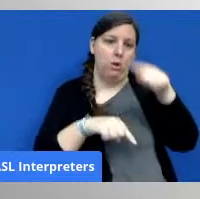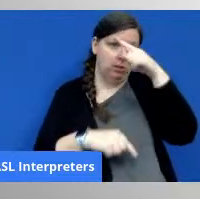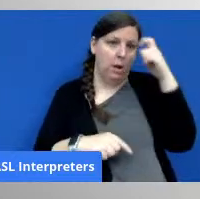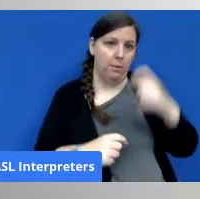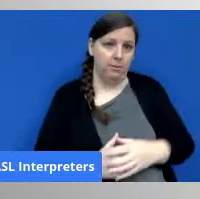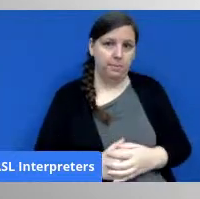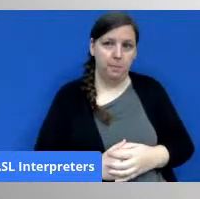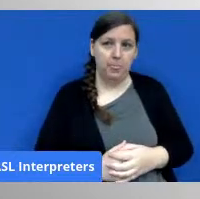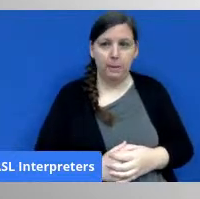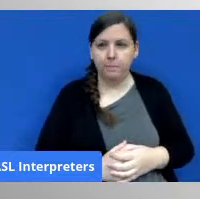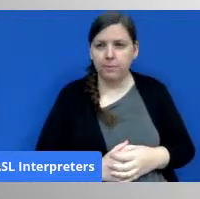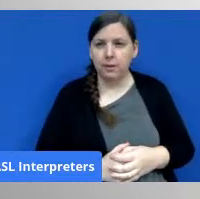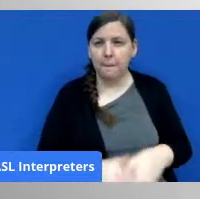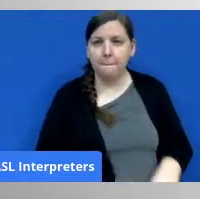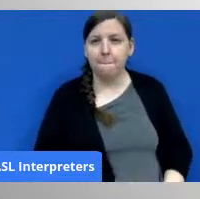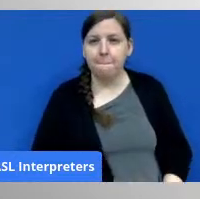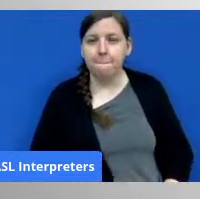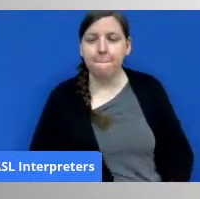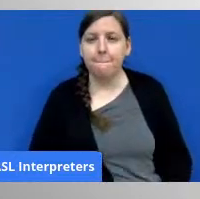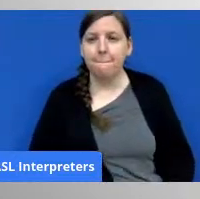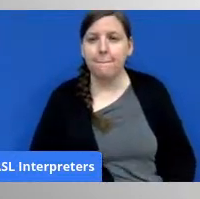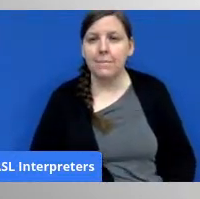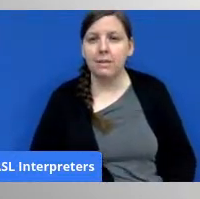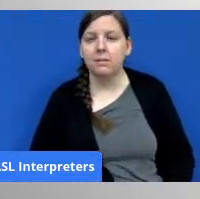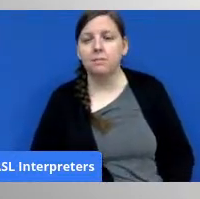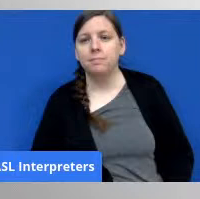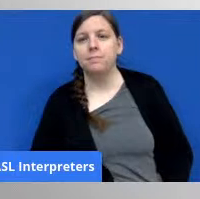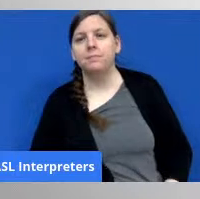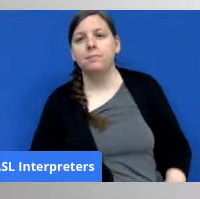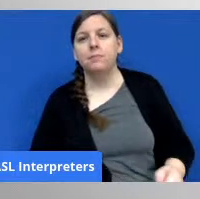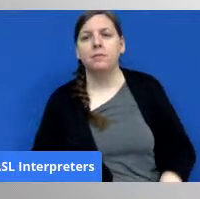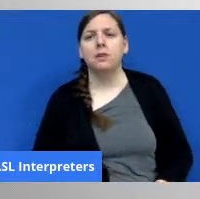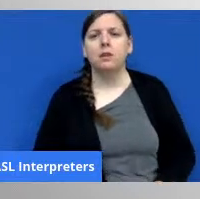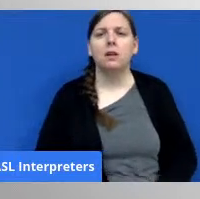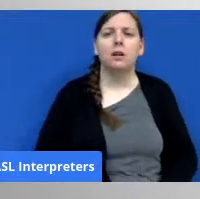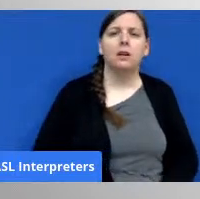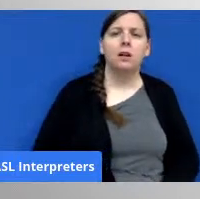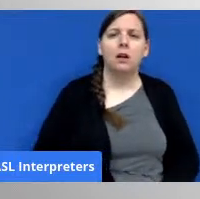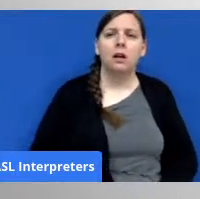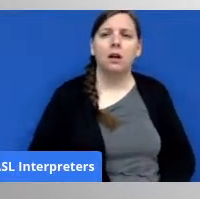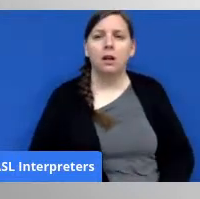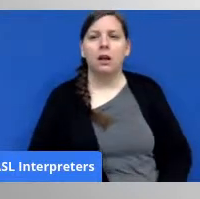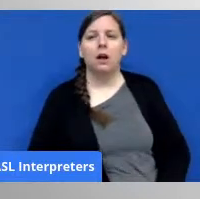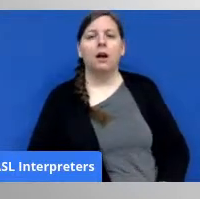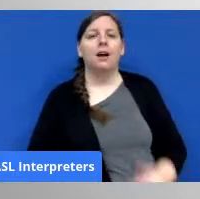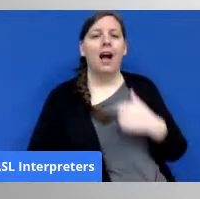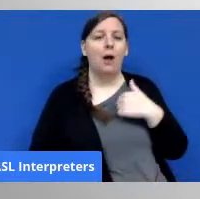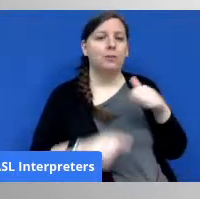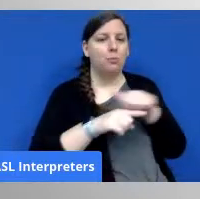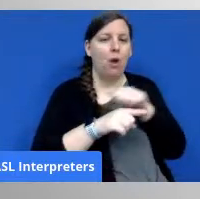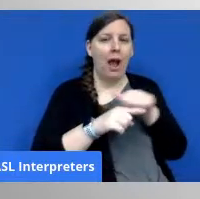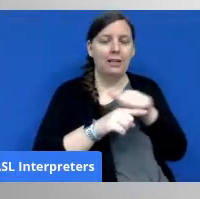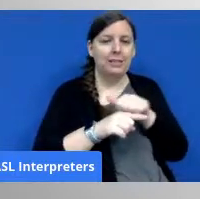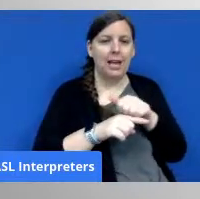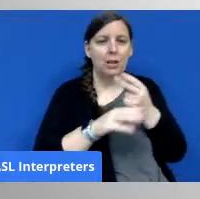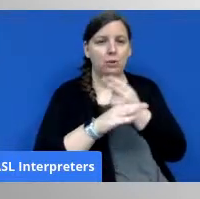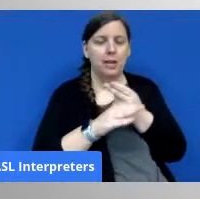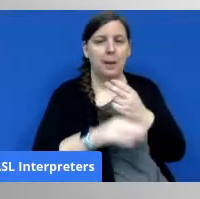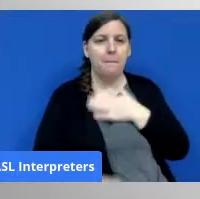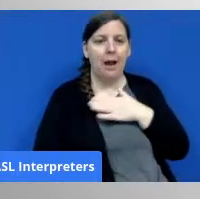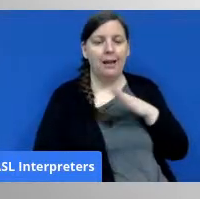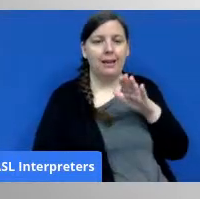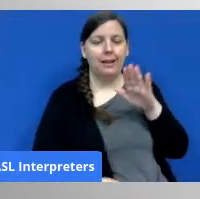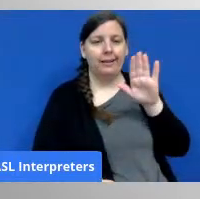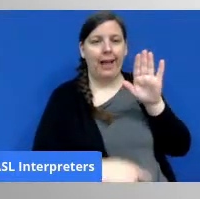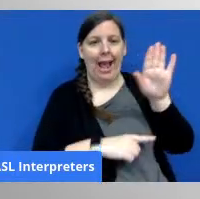Get them in nature. I practice putting my hand icon up there, so I'll speak. But I think Hope's